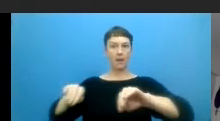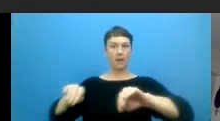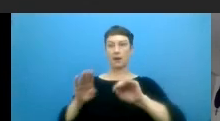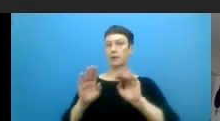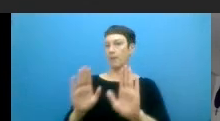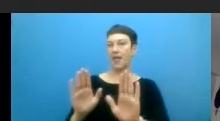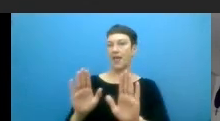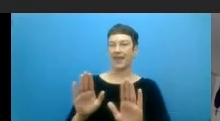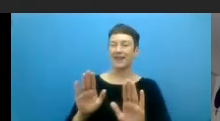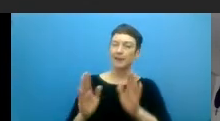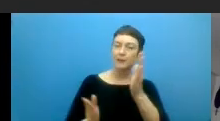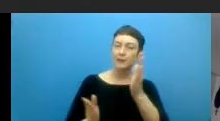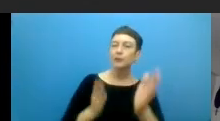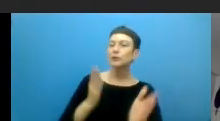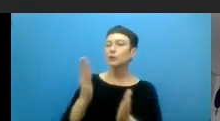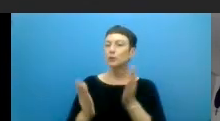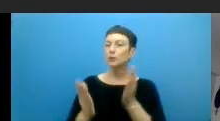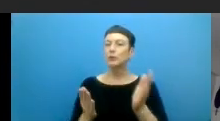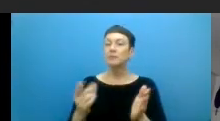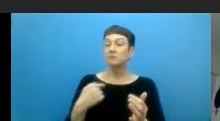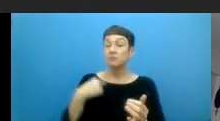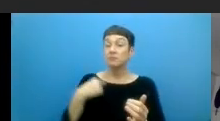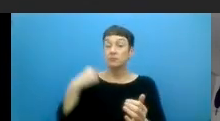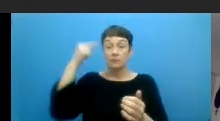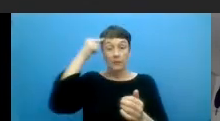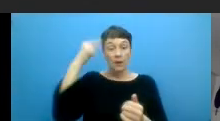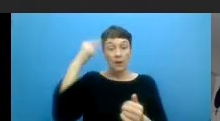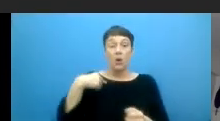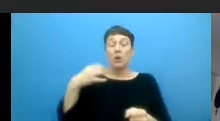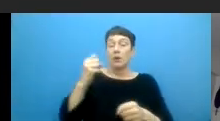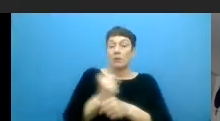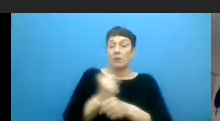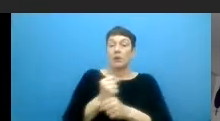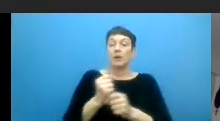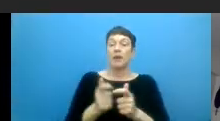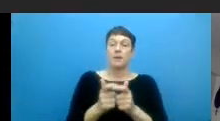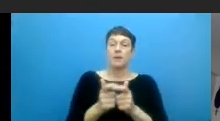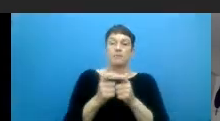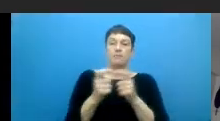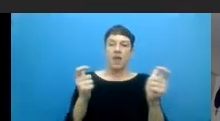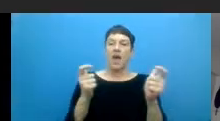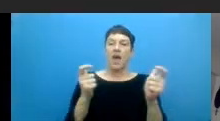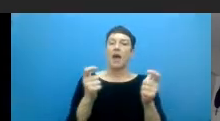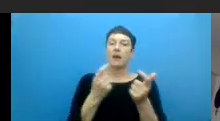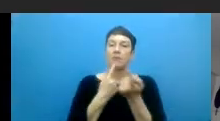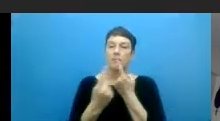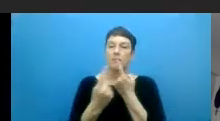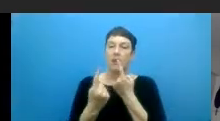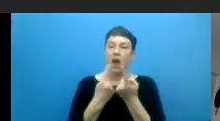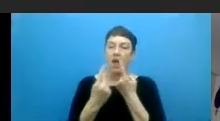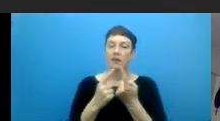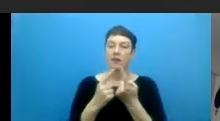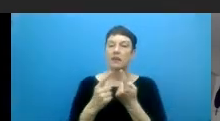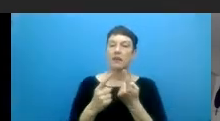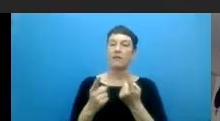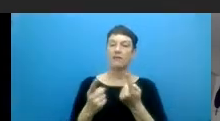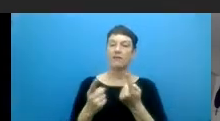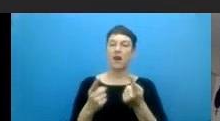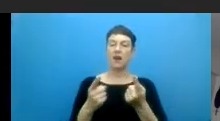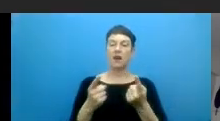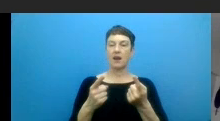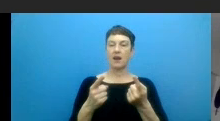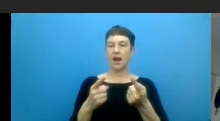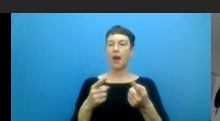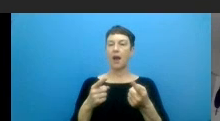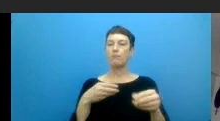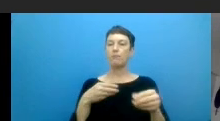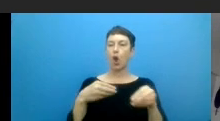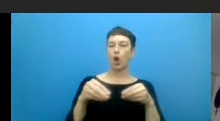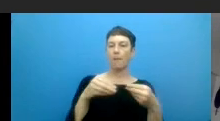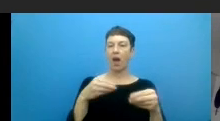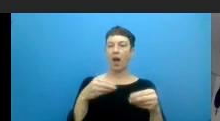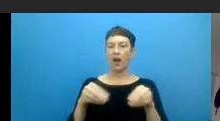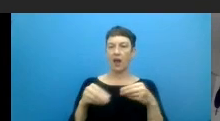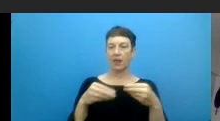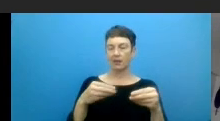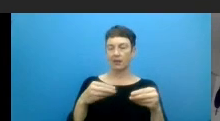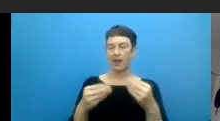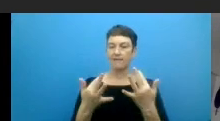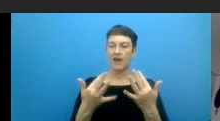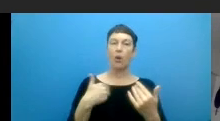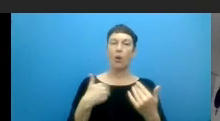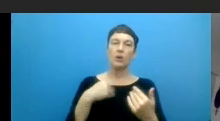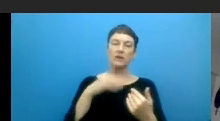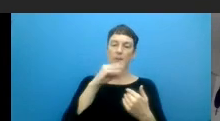yeah, I think we need to talk more about flexibility when it comes to language use